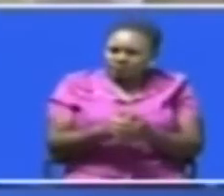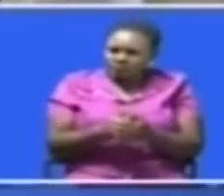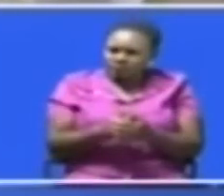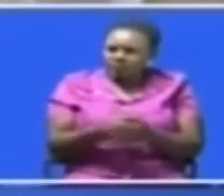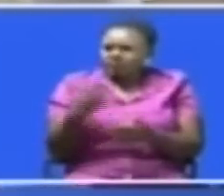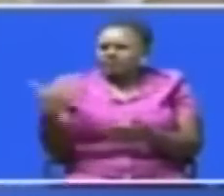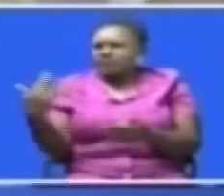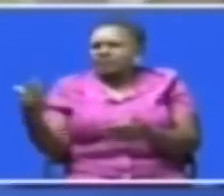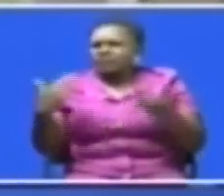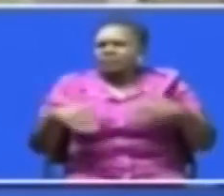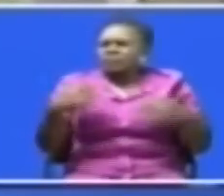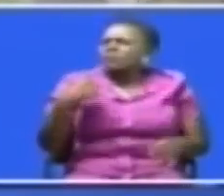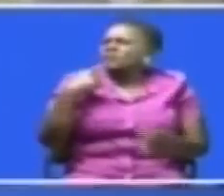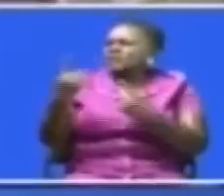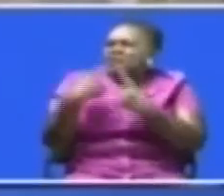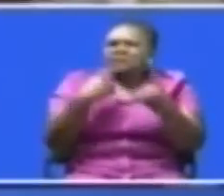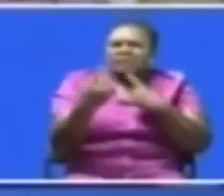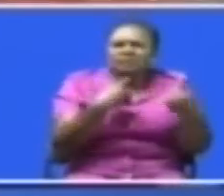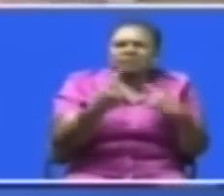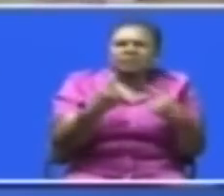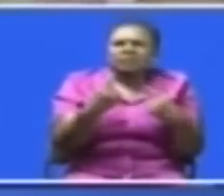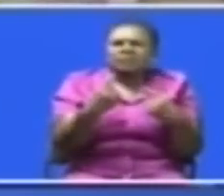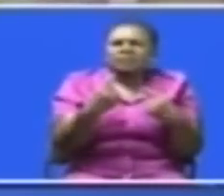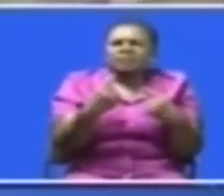mambo haya watu wanasema sio wao.